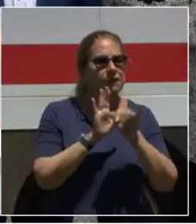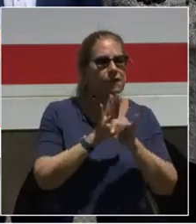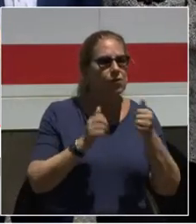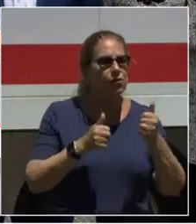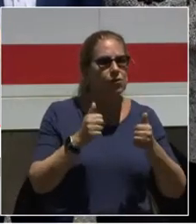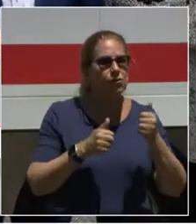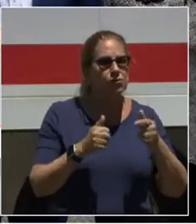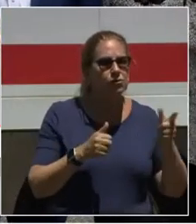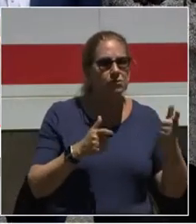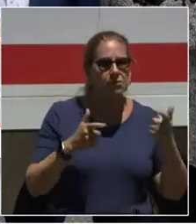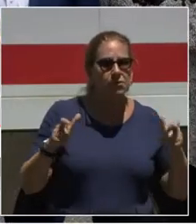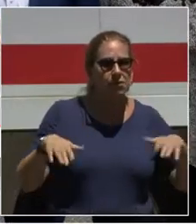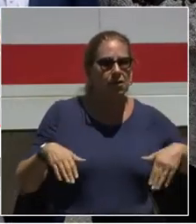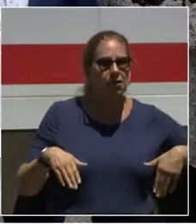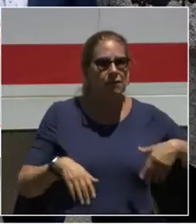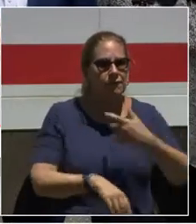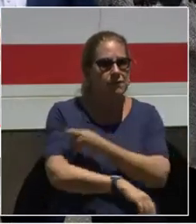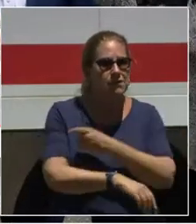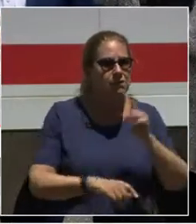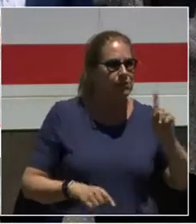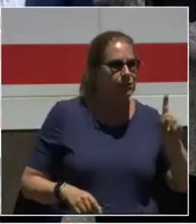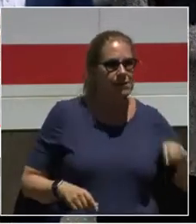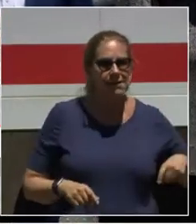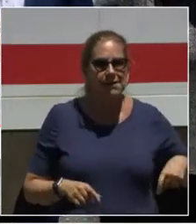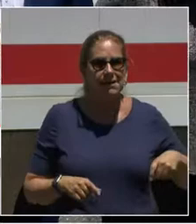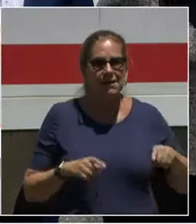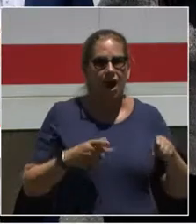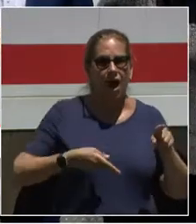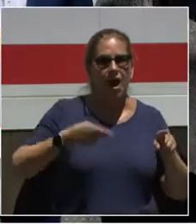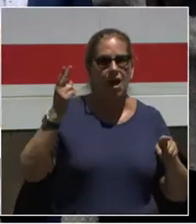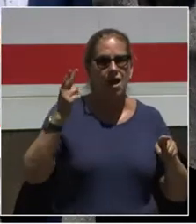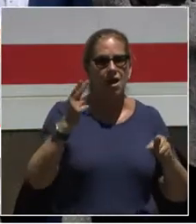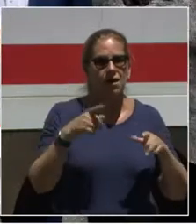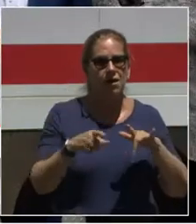go to all areas in the city.